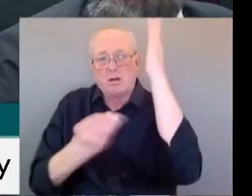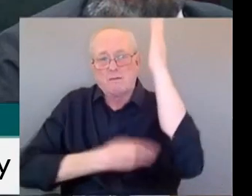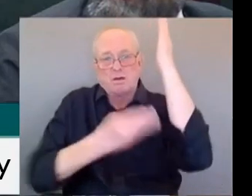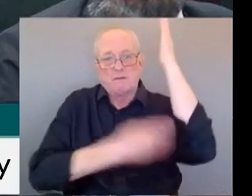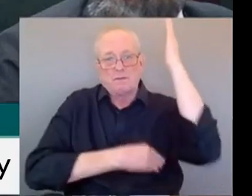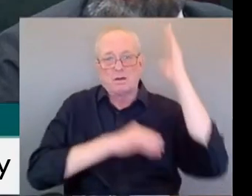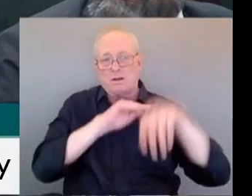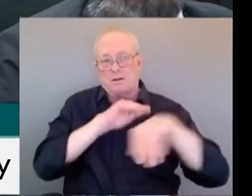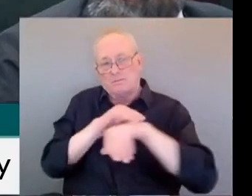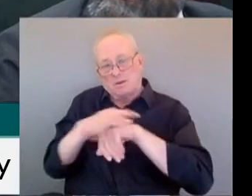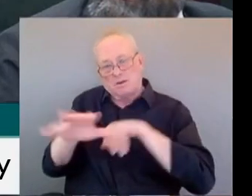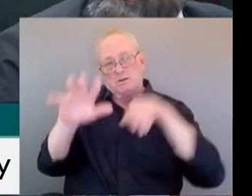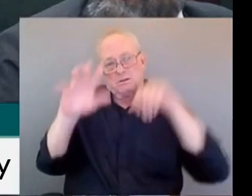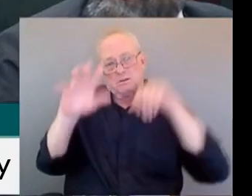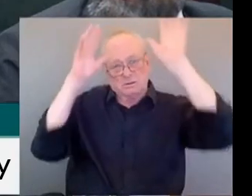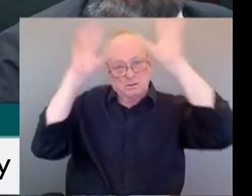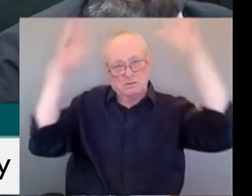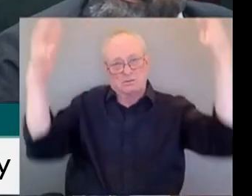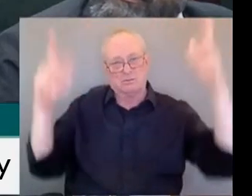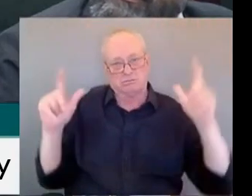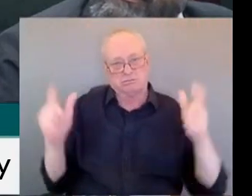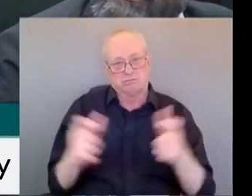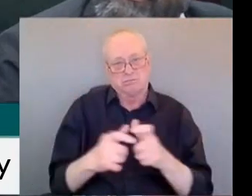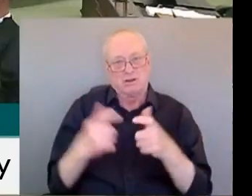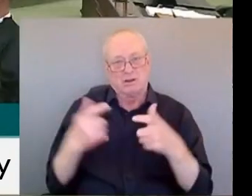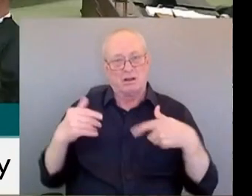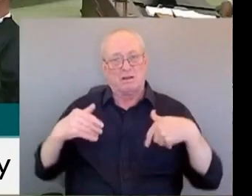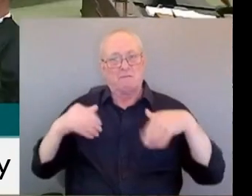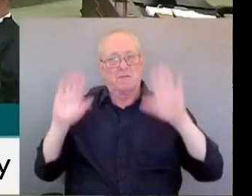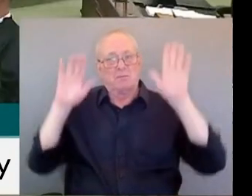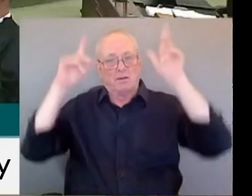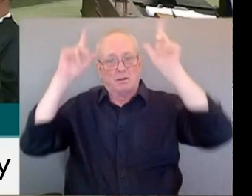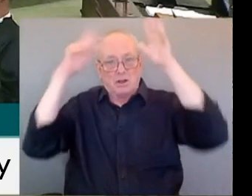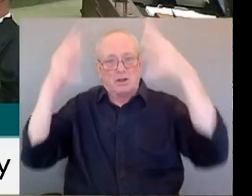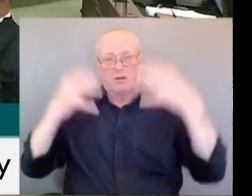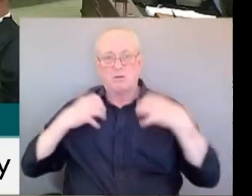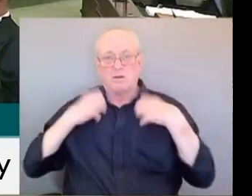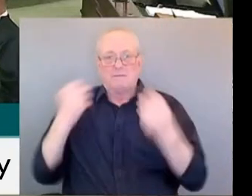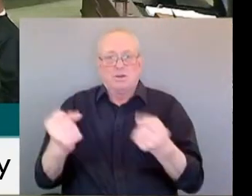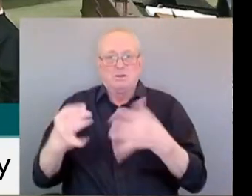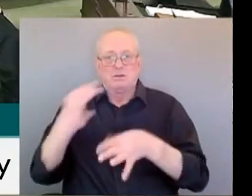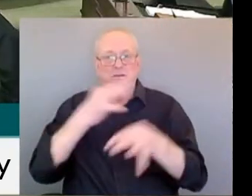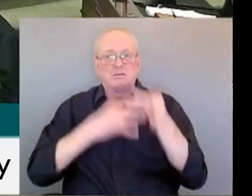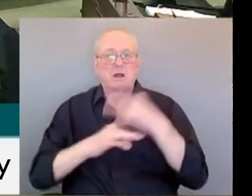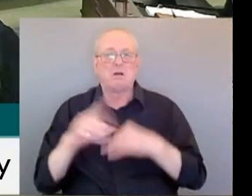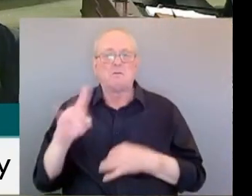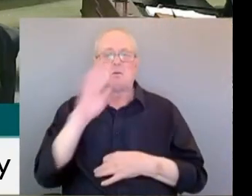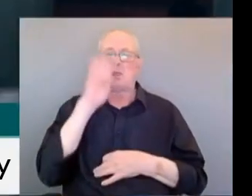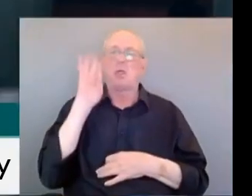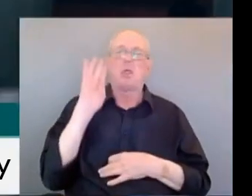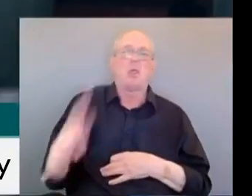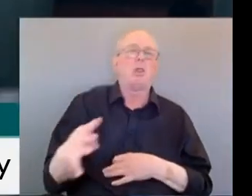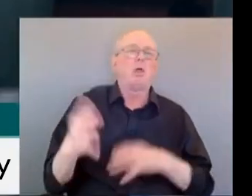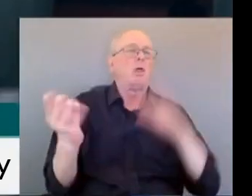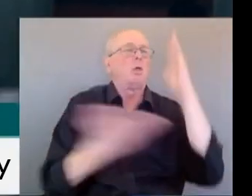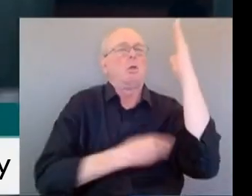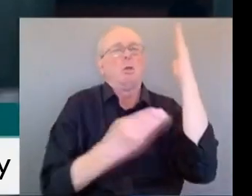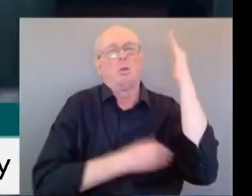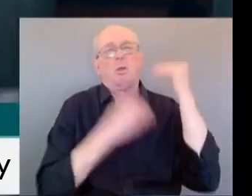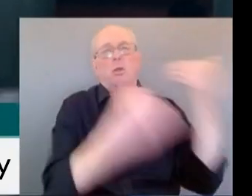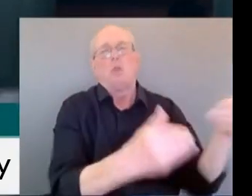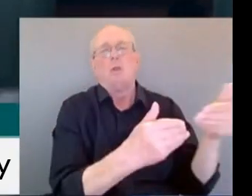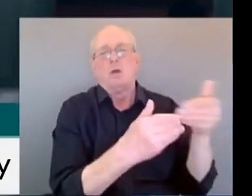caribou recovery and decided to log what's left of their winter range? The Honourable Minister of Environment. Mr. Speaker, we